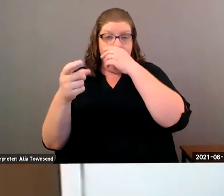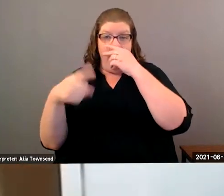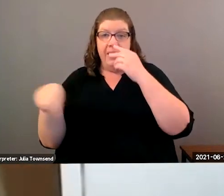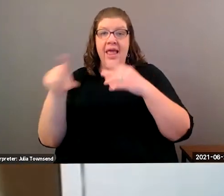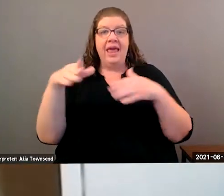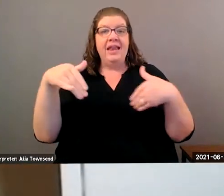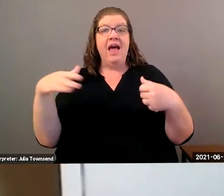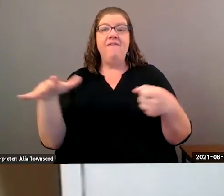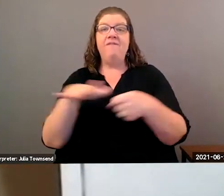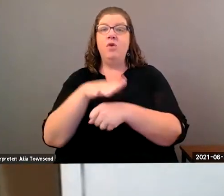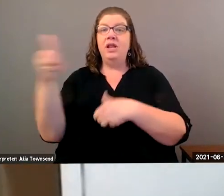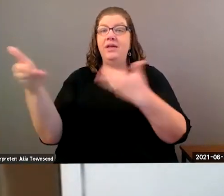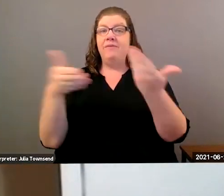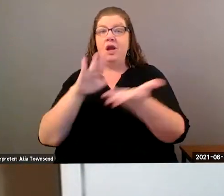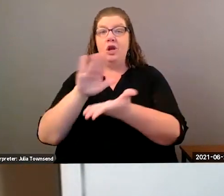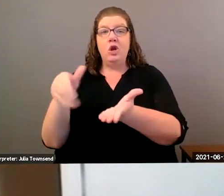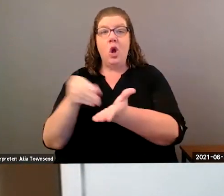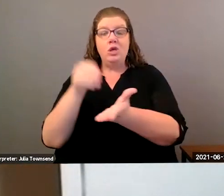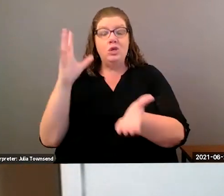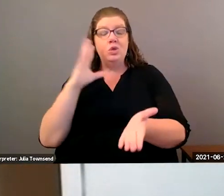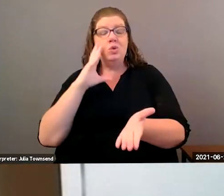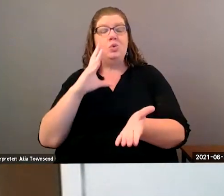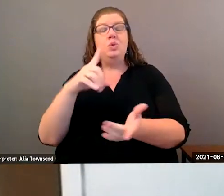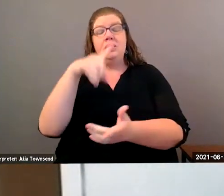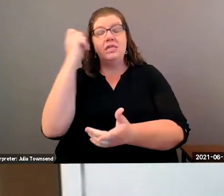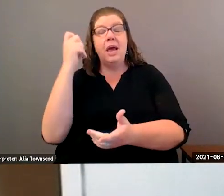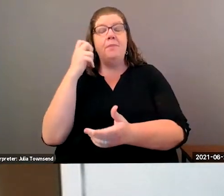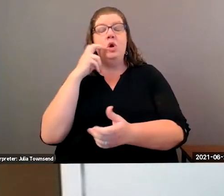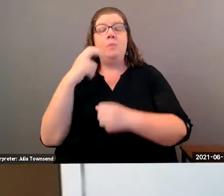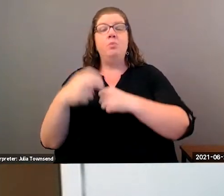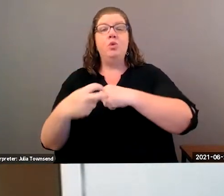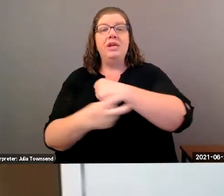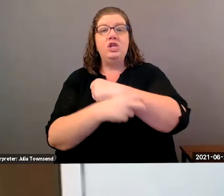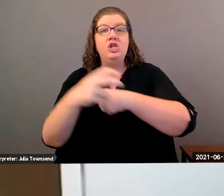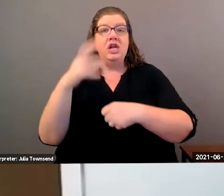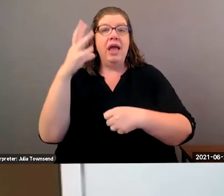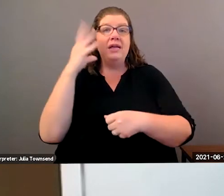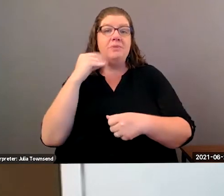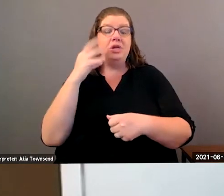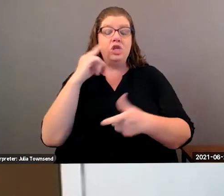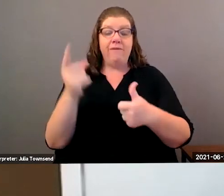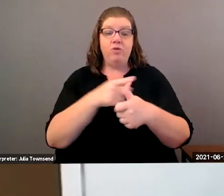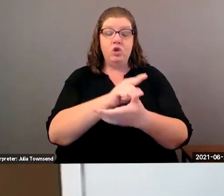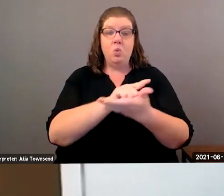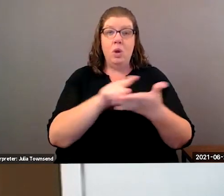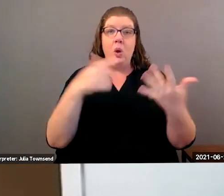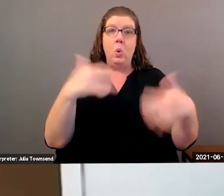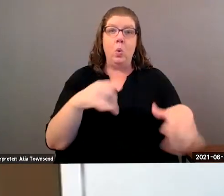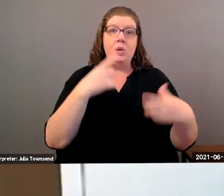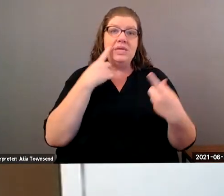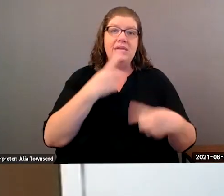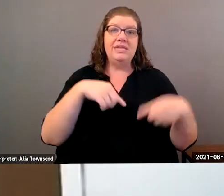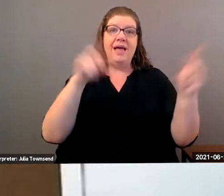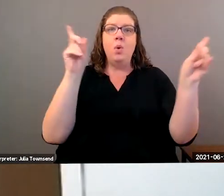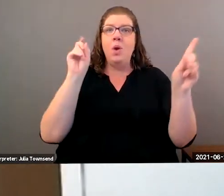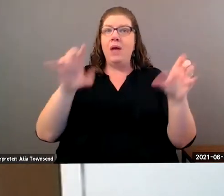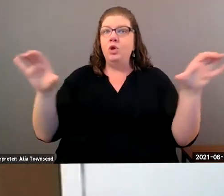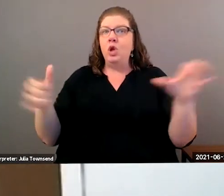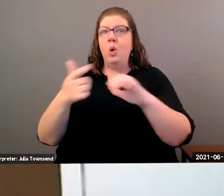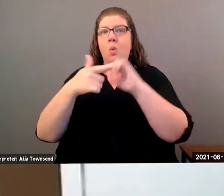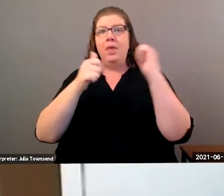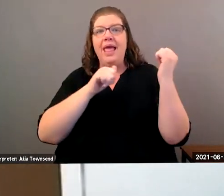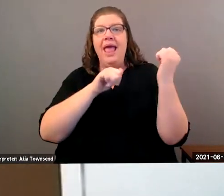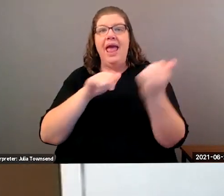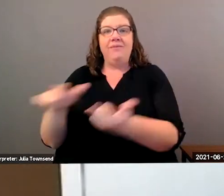invited all students into a summer bridge experience, but their first week was so successful that they said, we have to do this with everybody, which